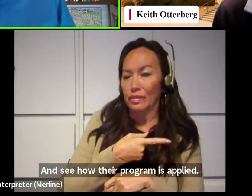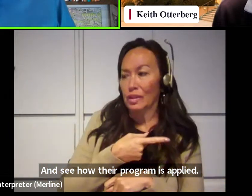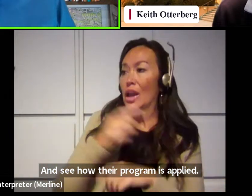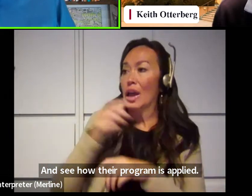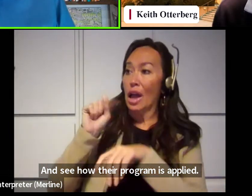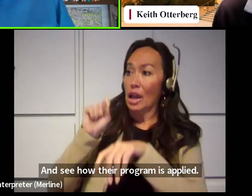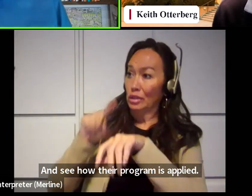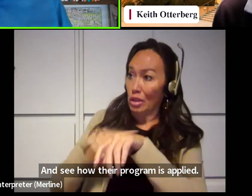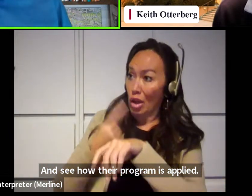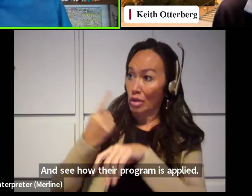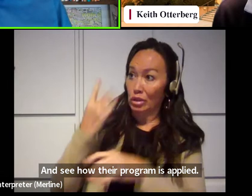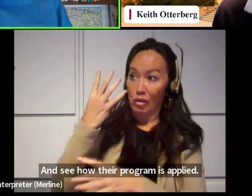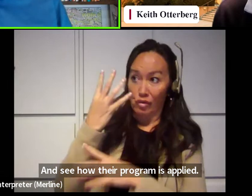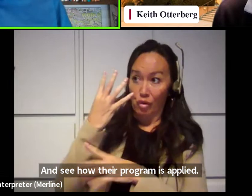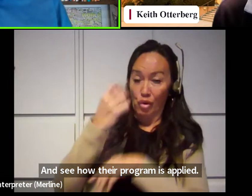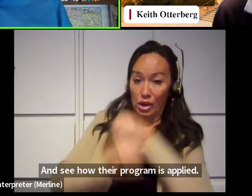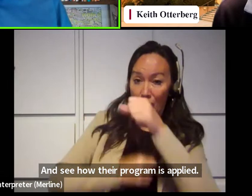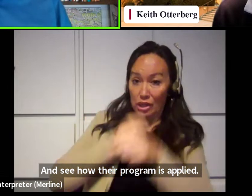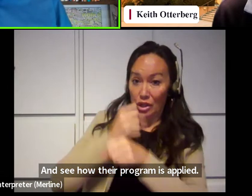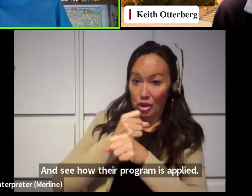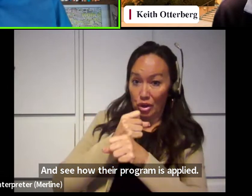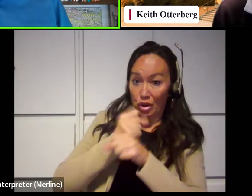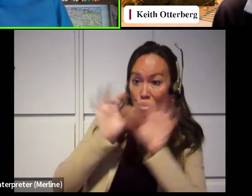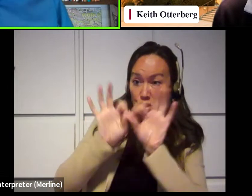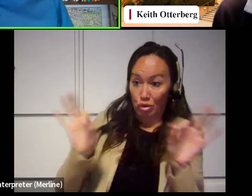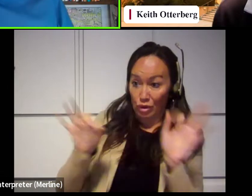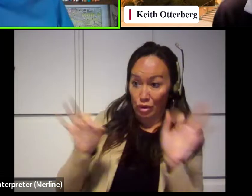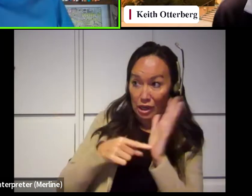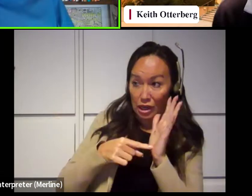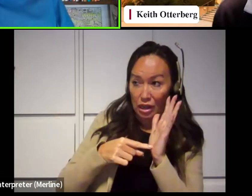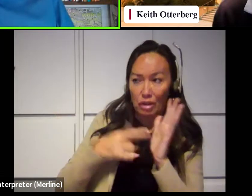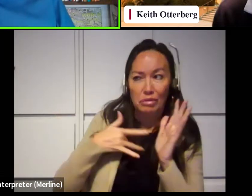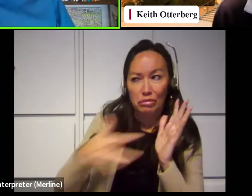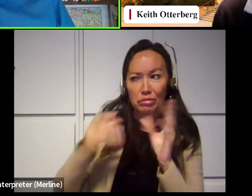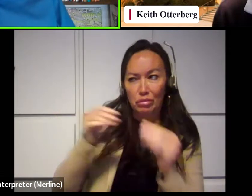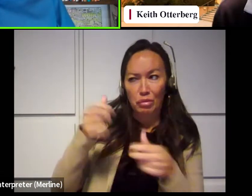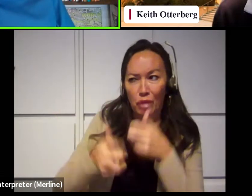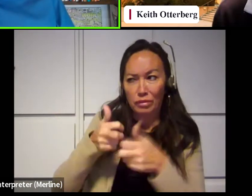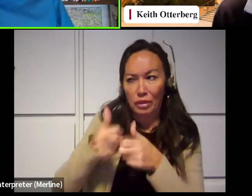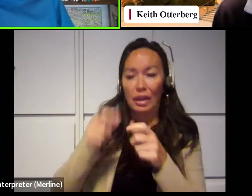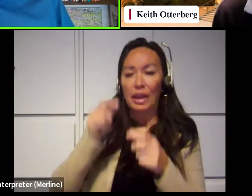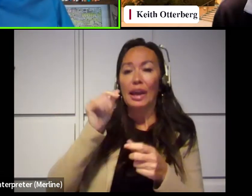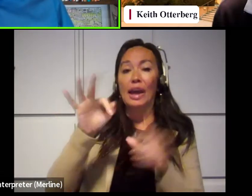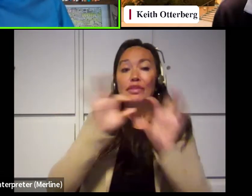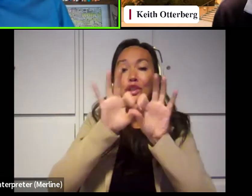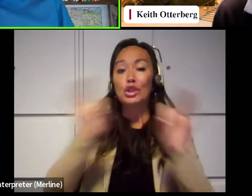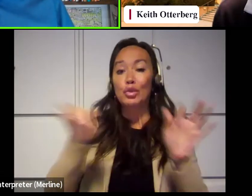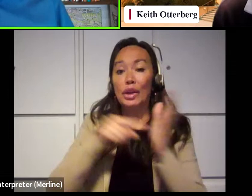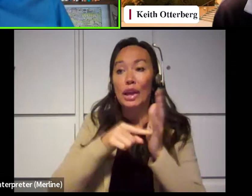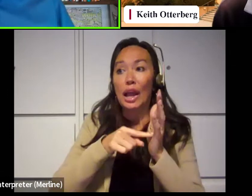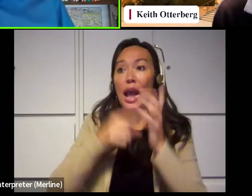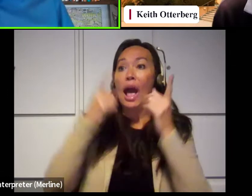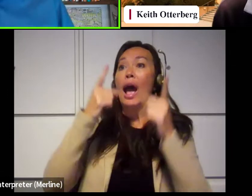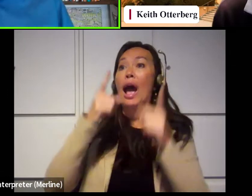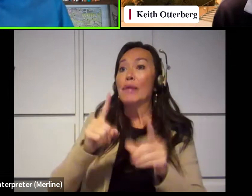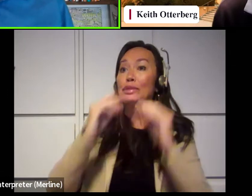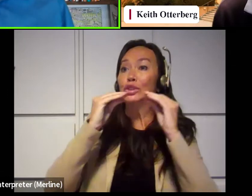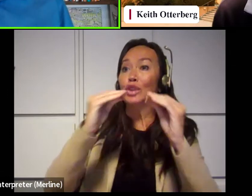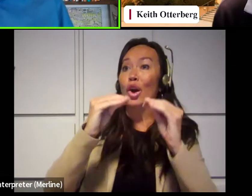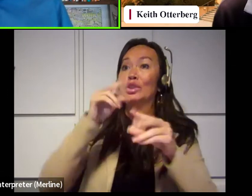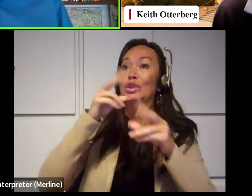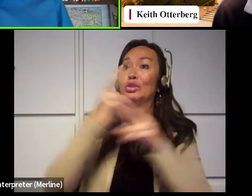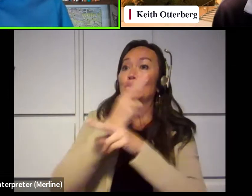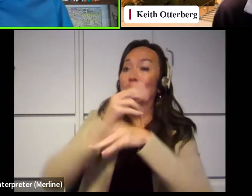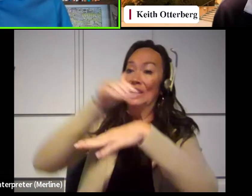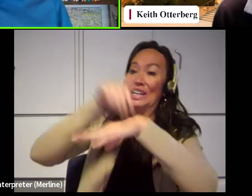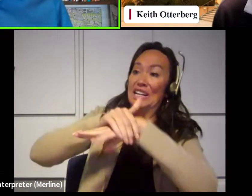as it's a 4-year degree, there's usually not a problem. If the degree happened to be taught in English, that's even better, because then you don't have to